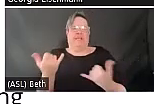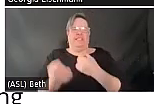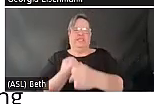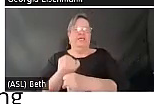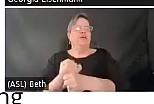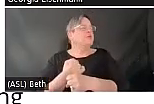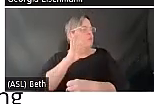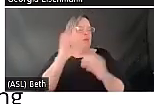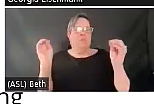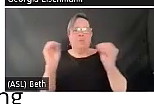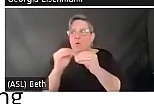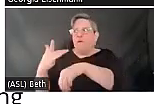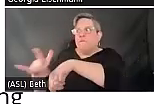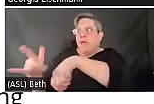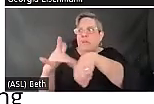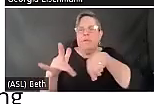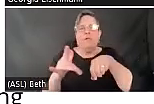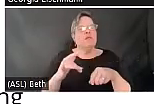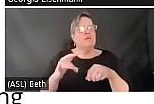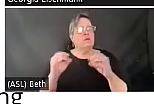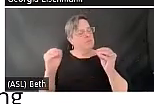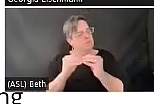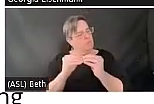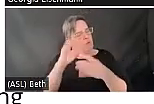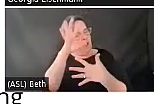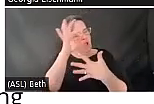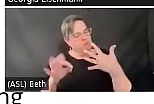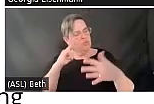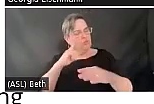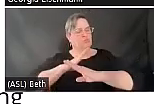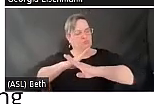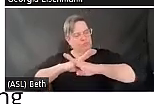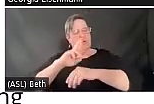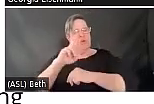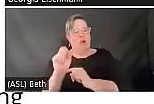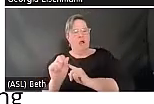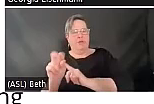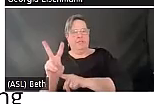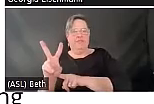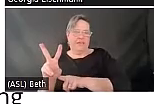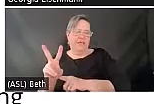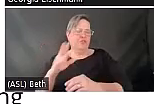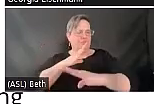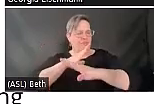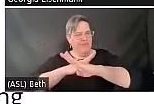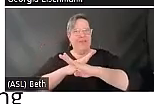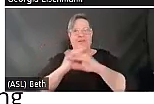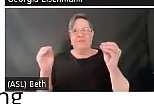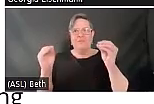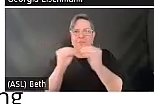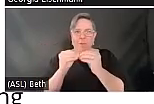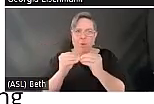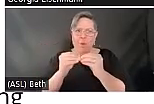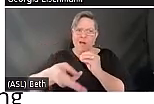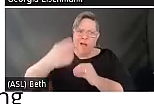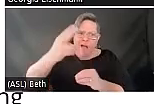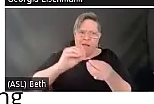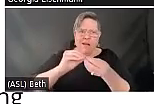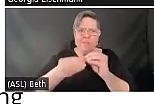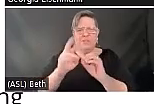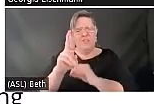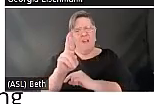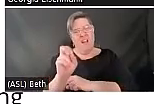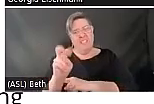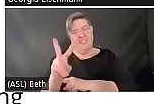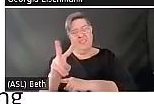RSV moving forward, and hopefully we'll be able to bring the number of RSV infections and kids being admitted to the hospital and seeking